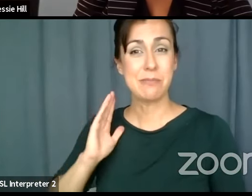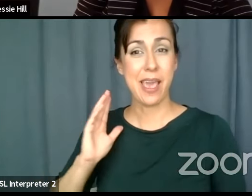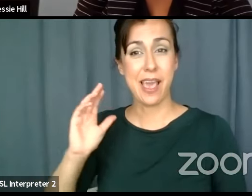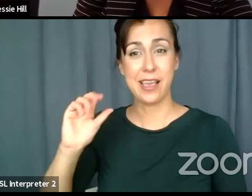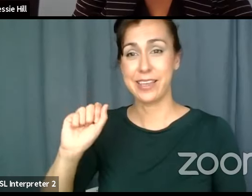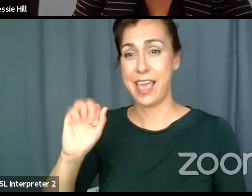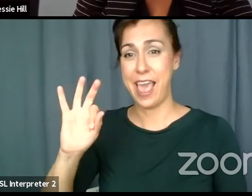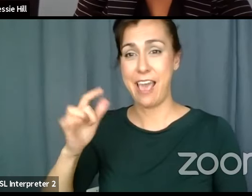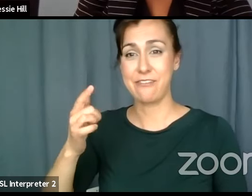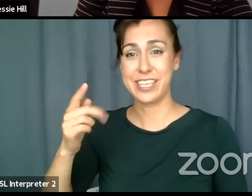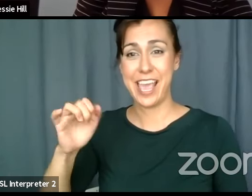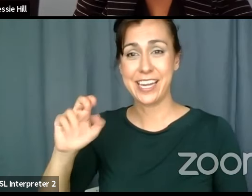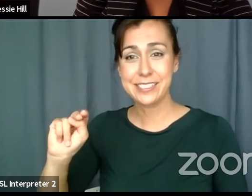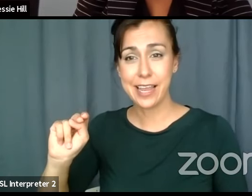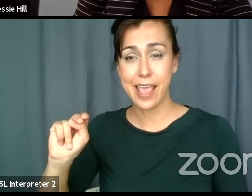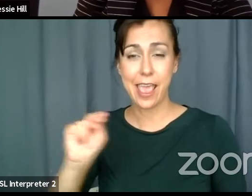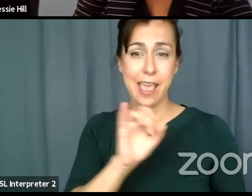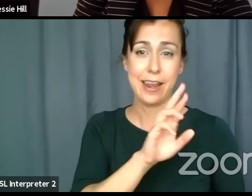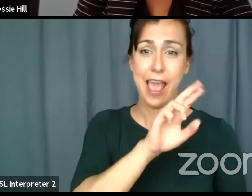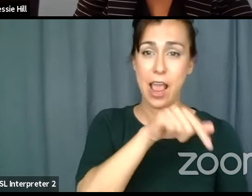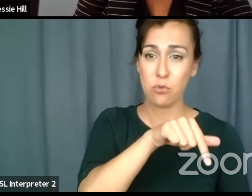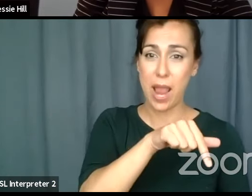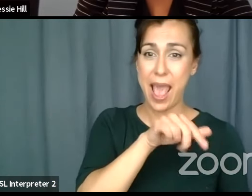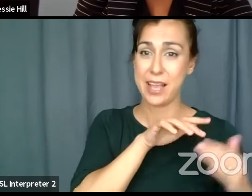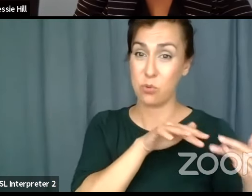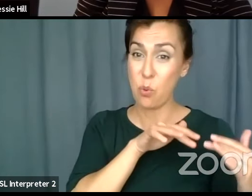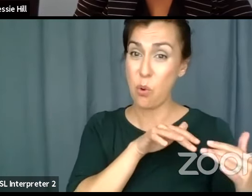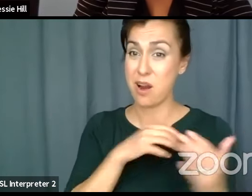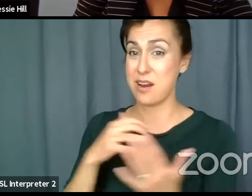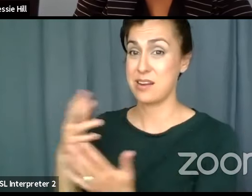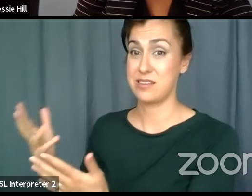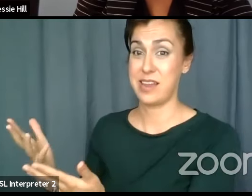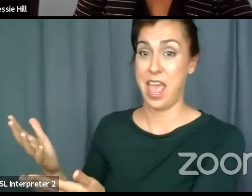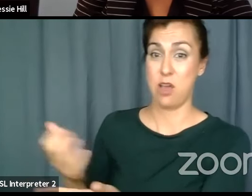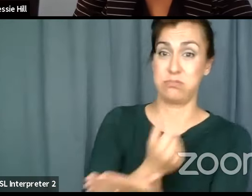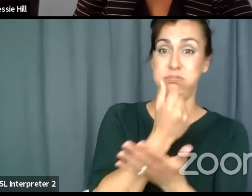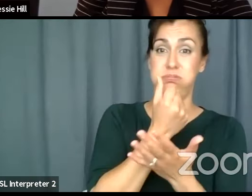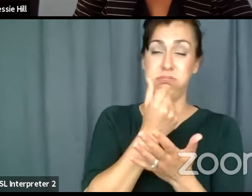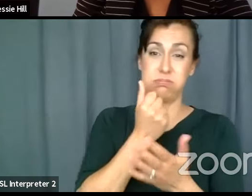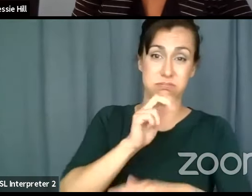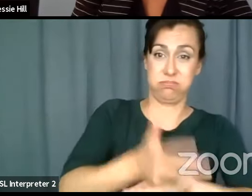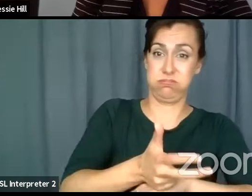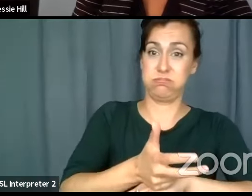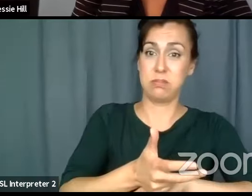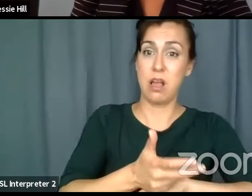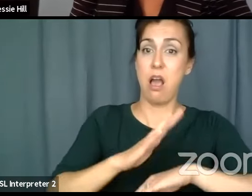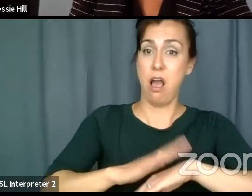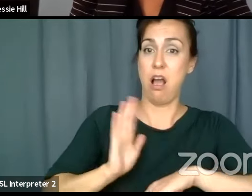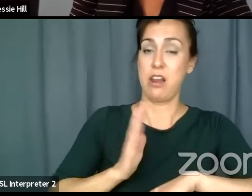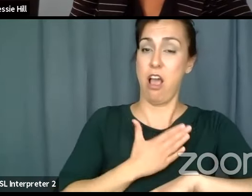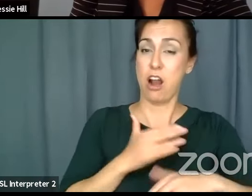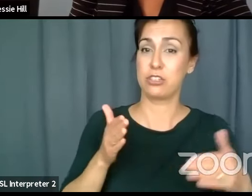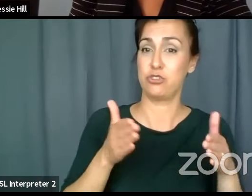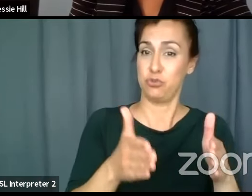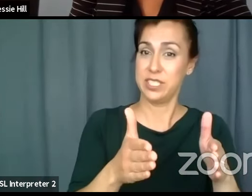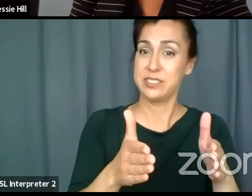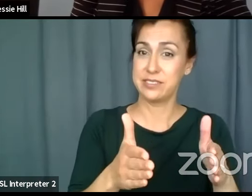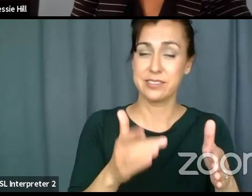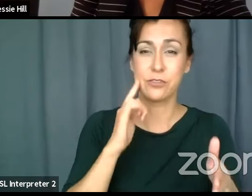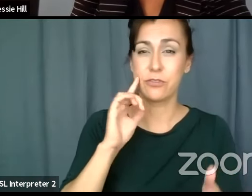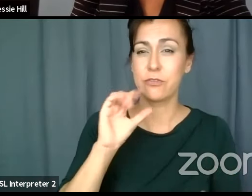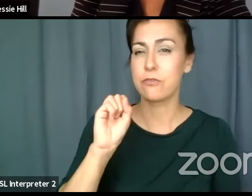Iraq wars, right? And they're basically being repurposed to be put on our streets for SWAT teams and then